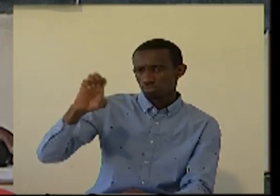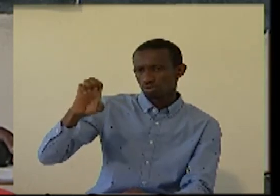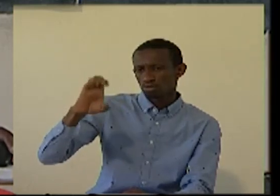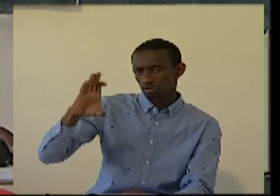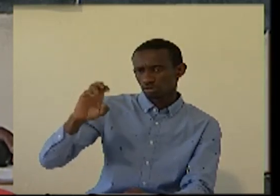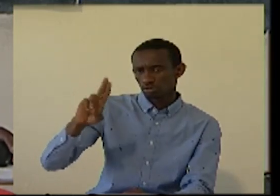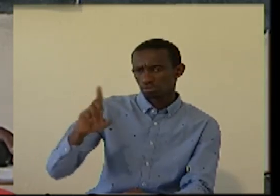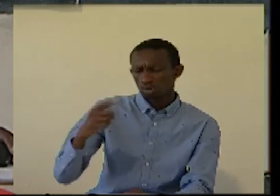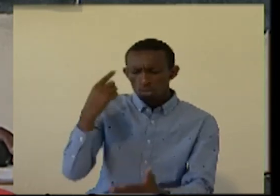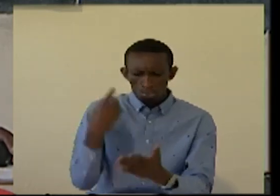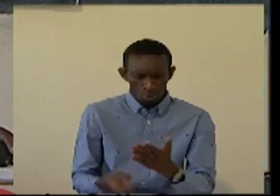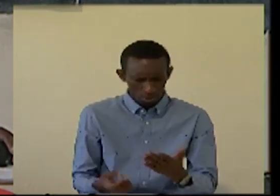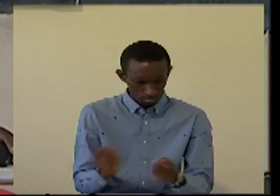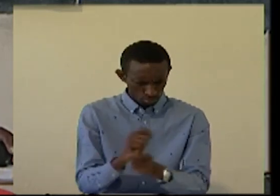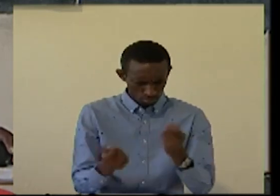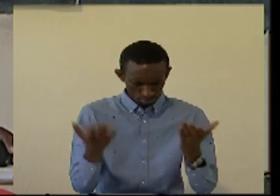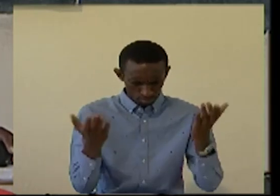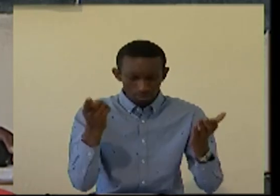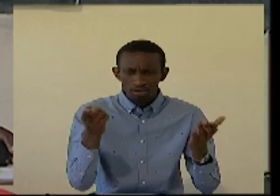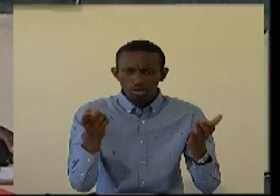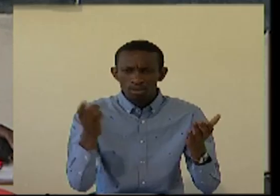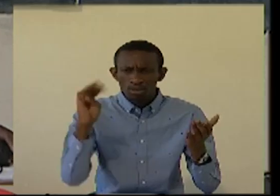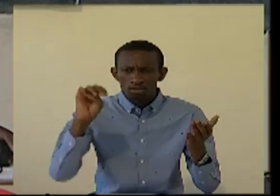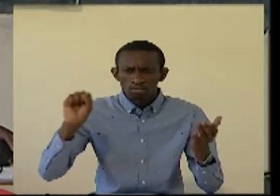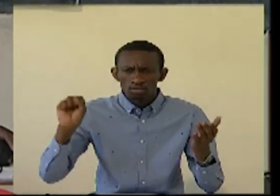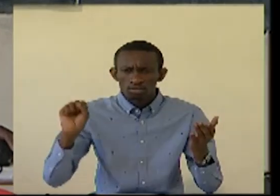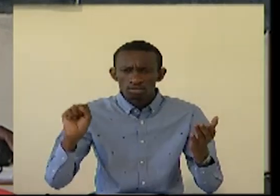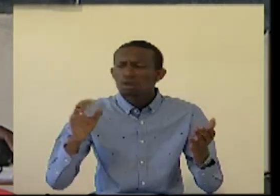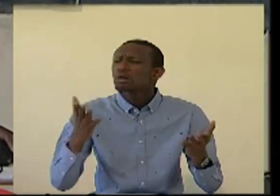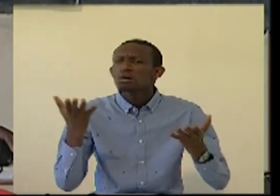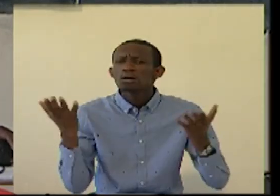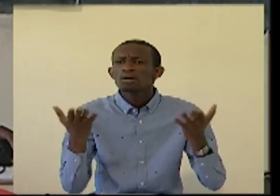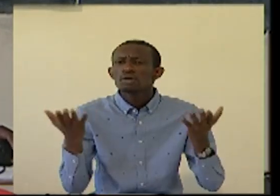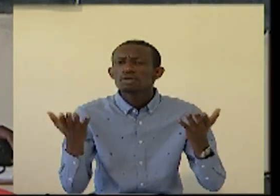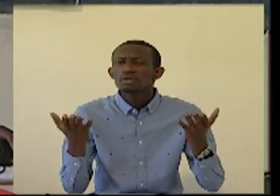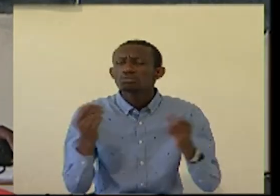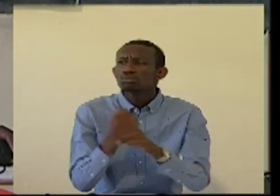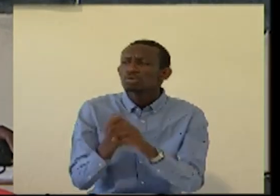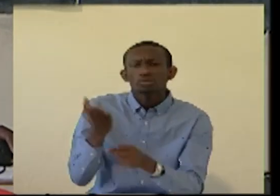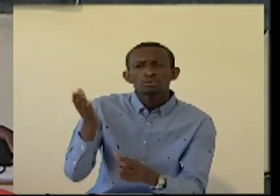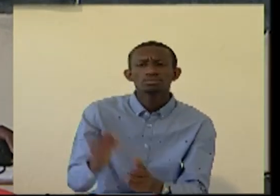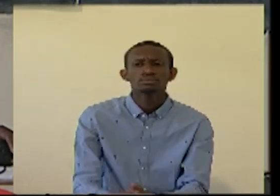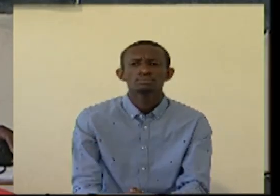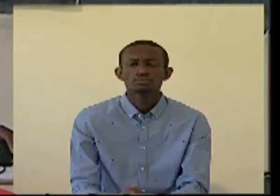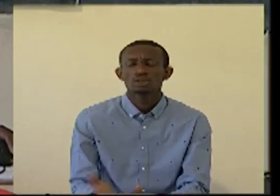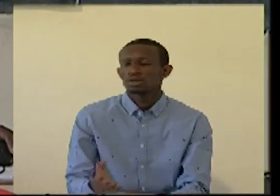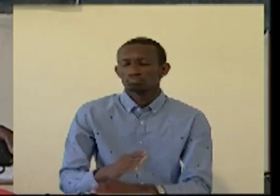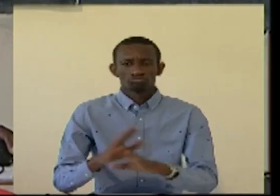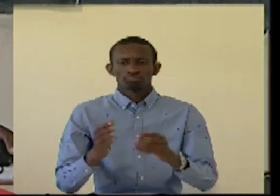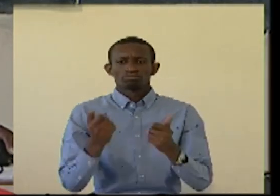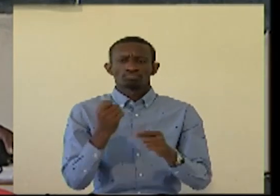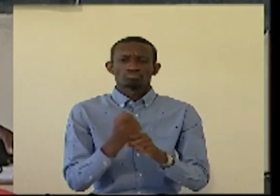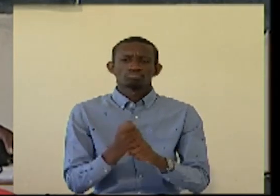that mole of molecules? How do we work it out? You just